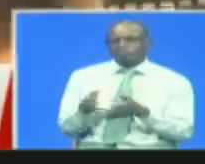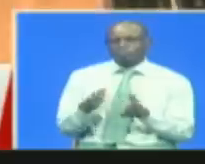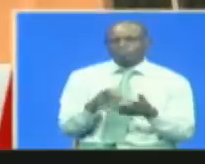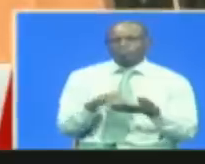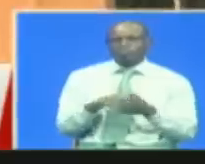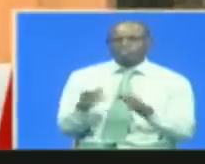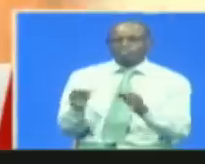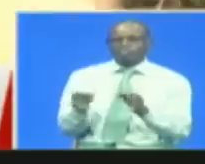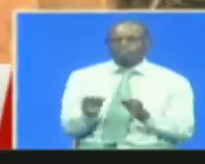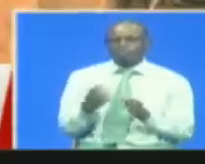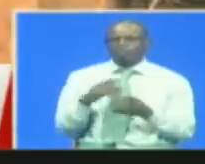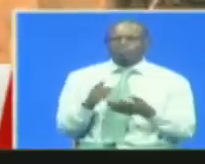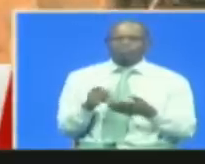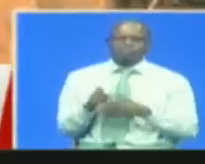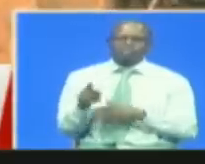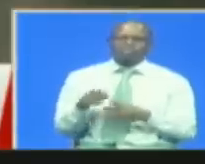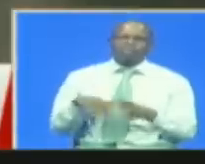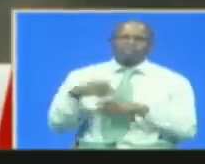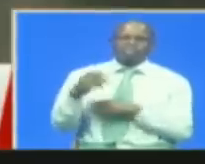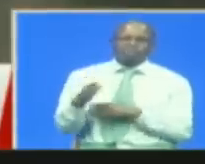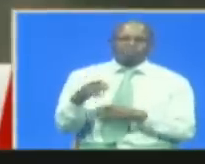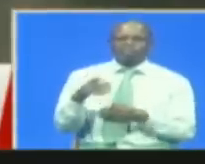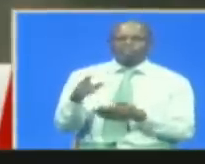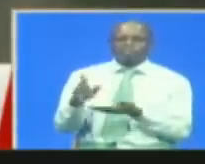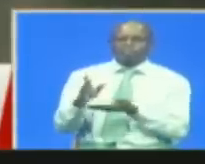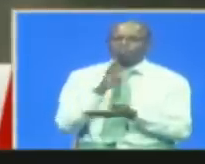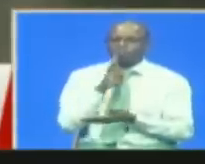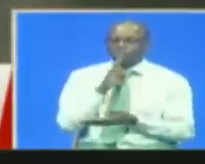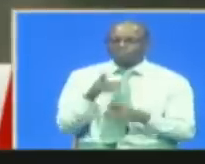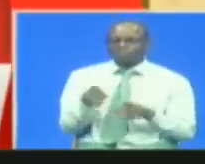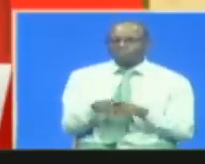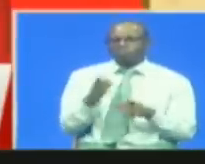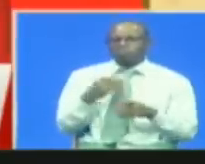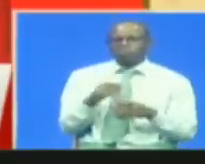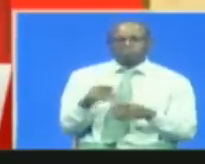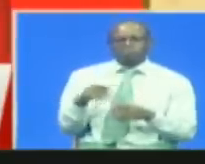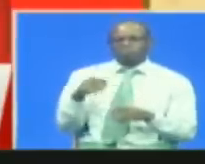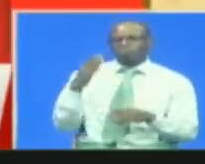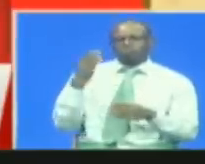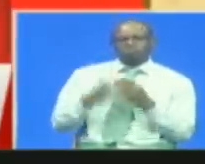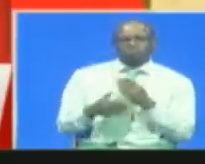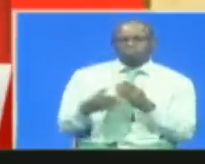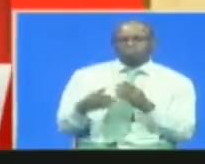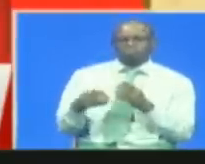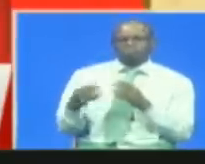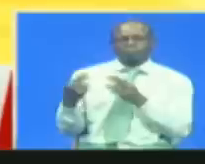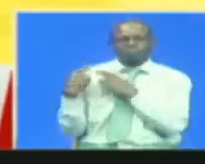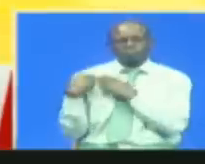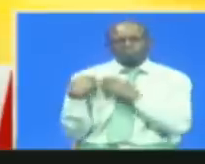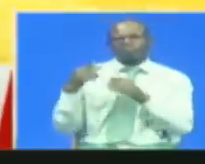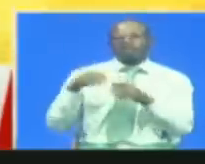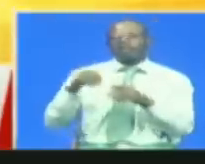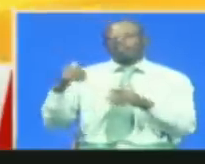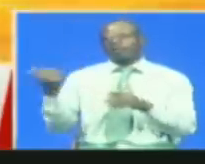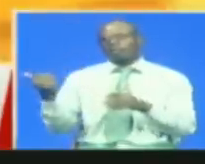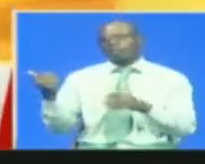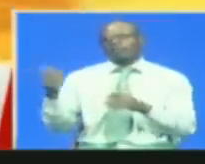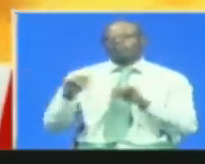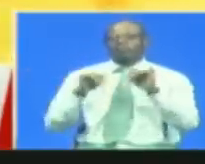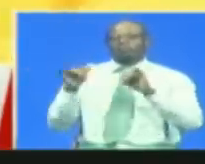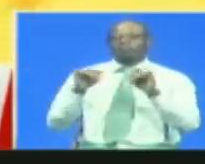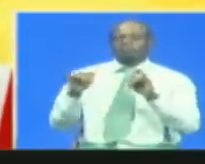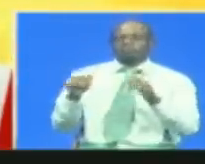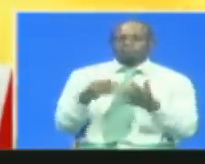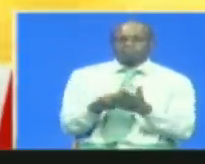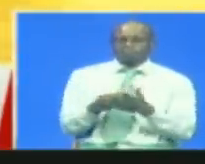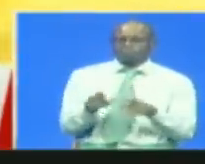of external debt and reduce over-reliance on current sources of debt financing. Kenya has been increasingly turning to China for